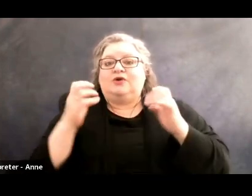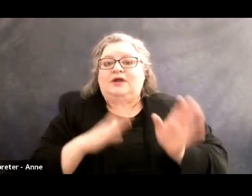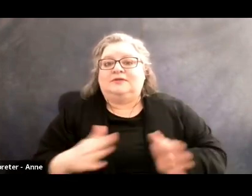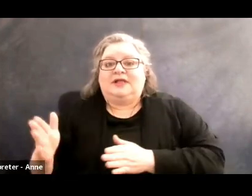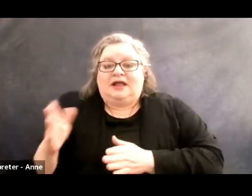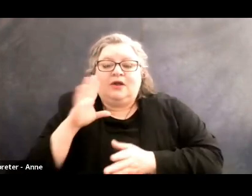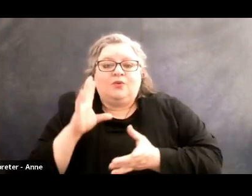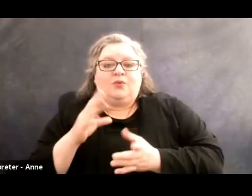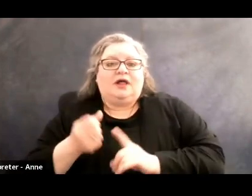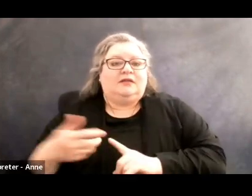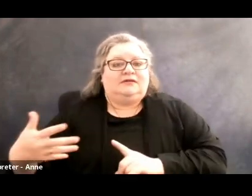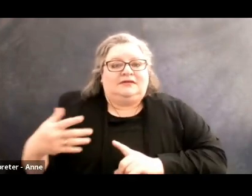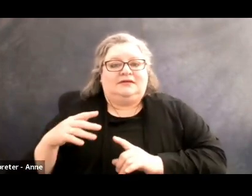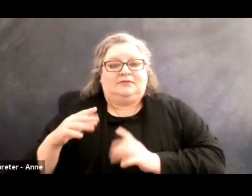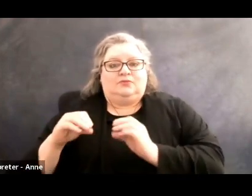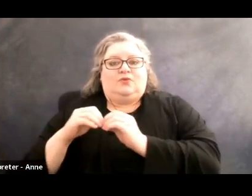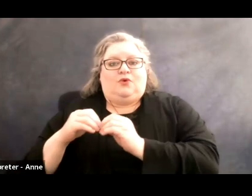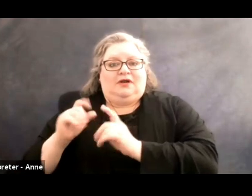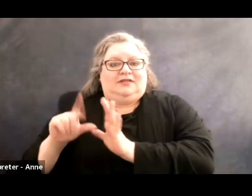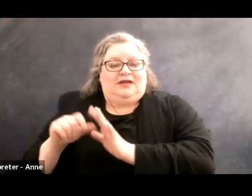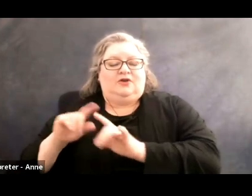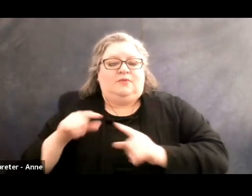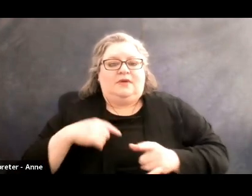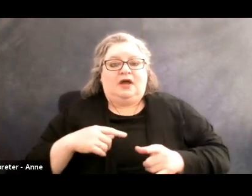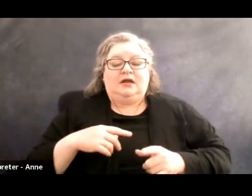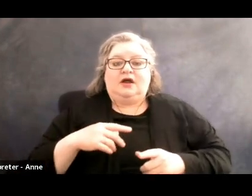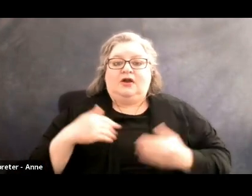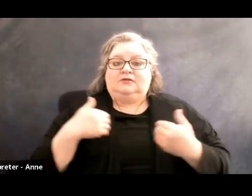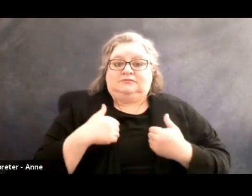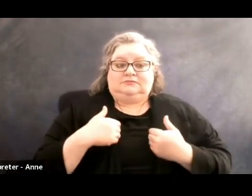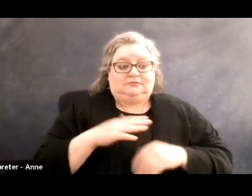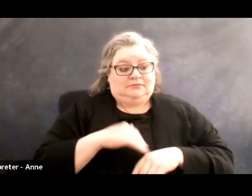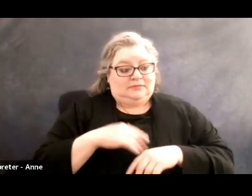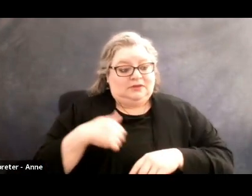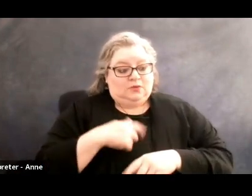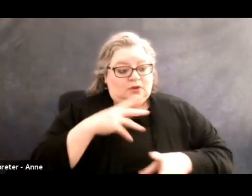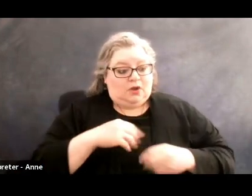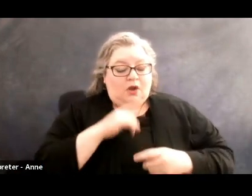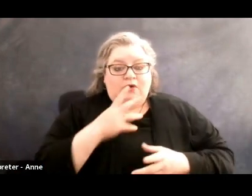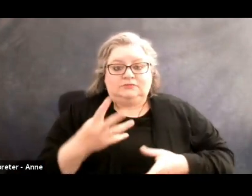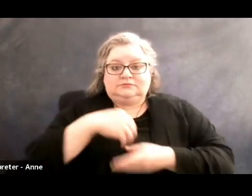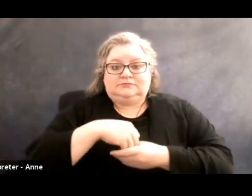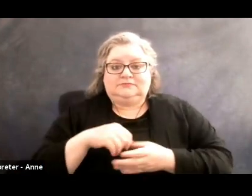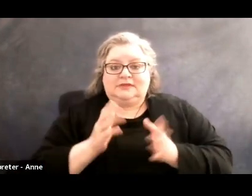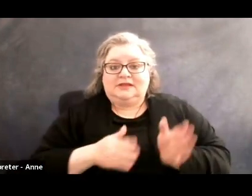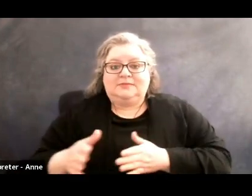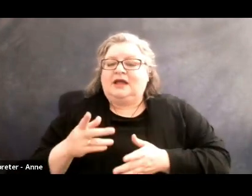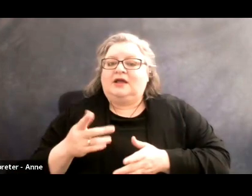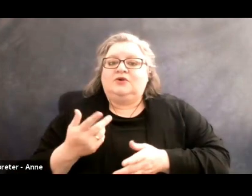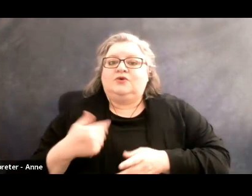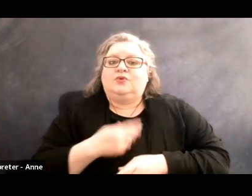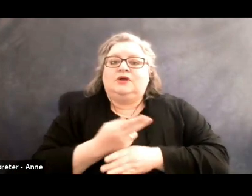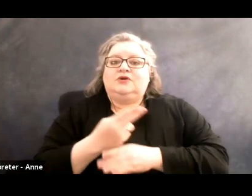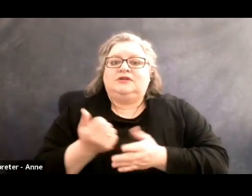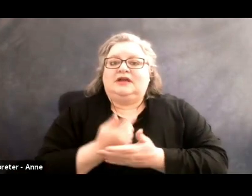talk a little bit about how later, but absolutely our pets get utilized into our crisis planning. It is everybody that is